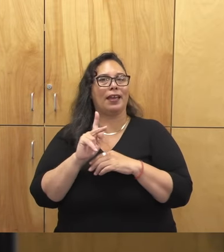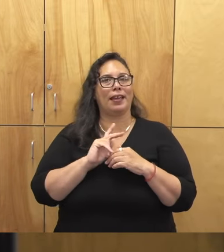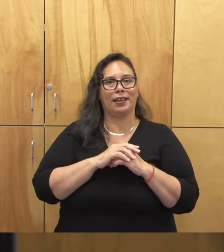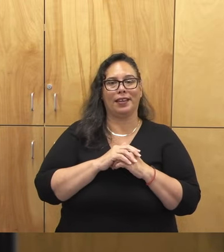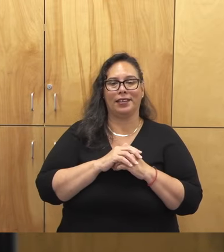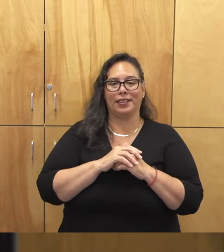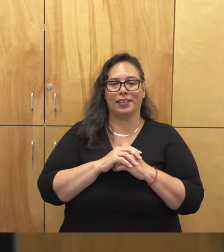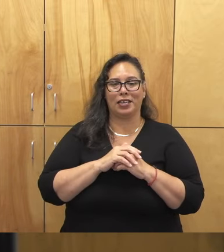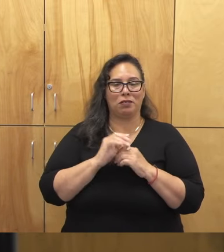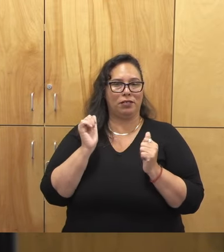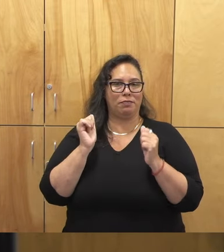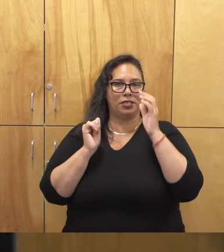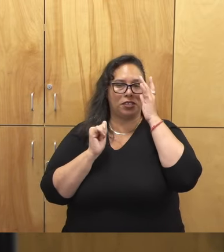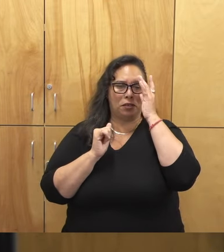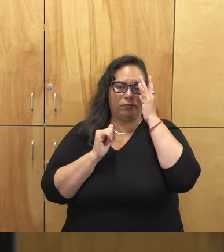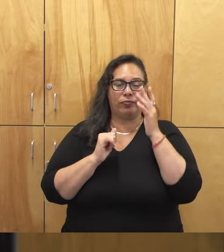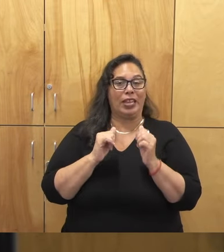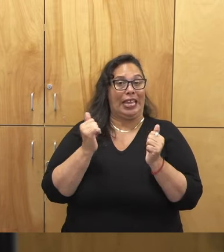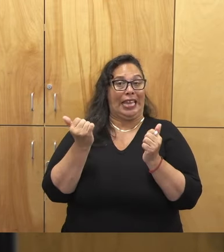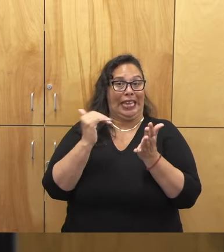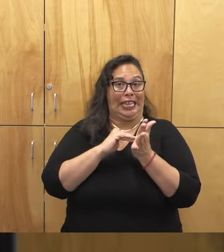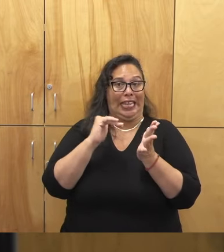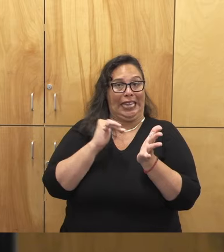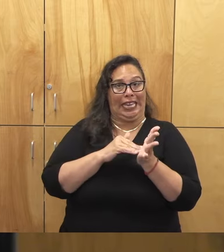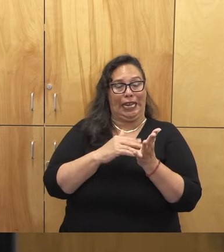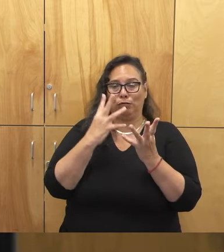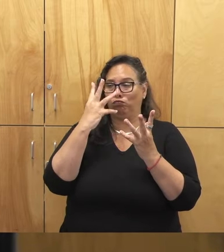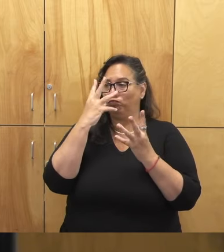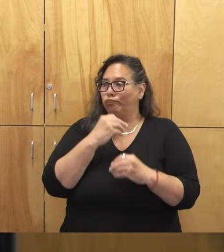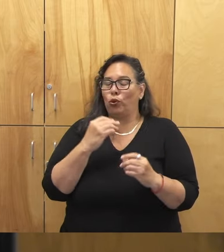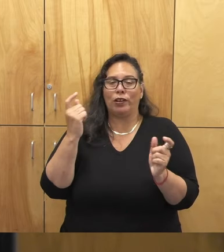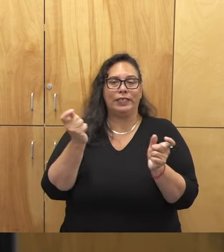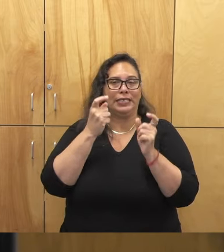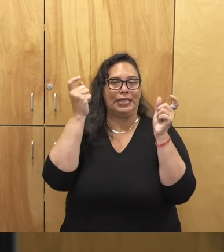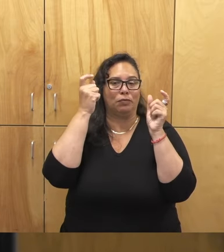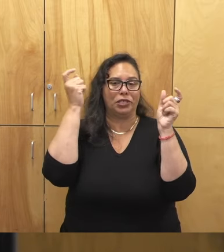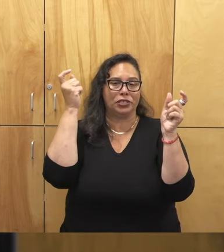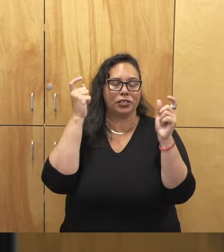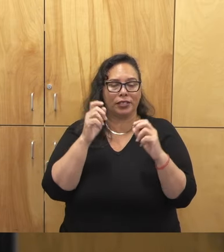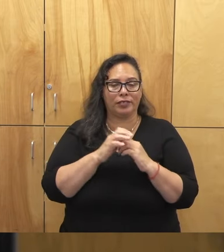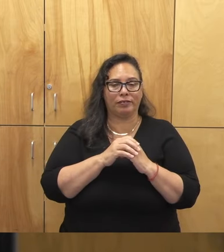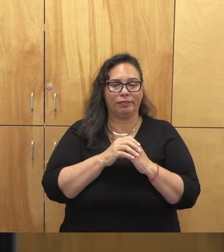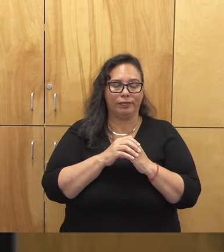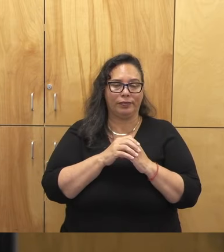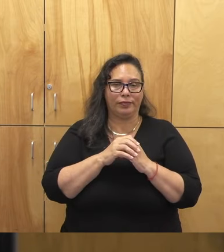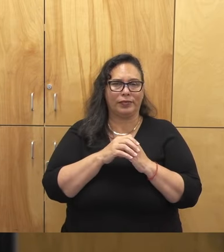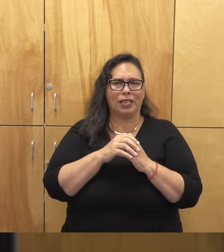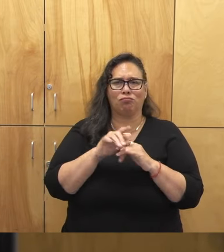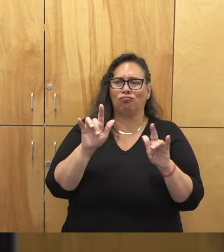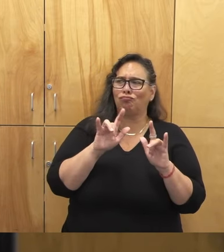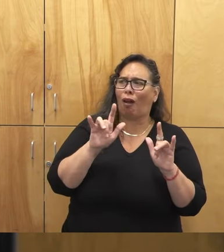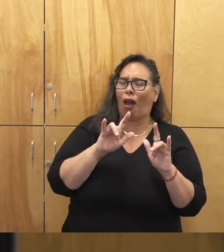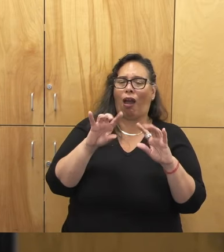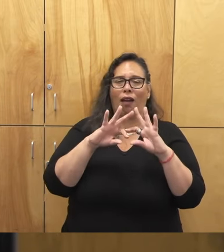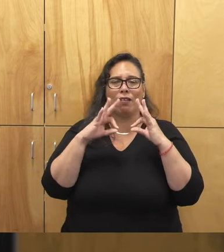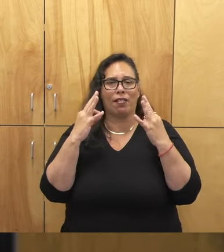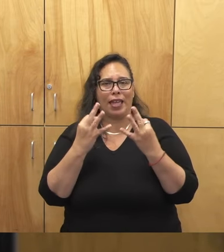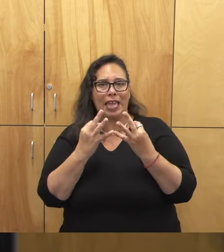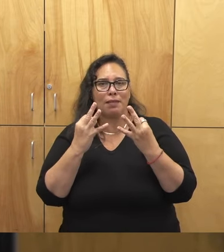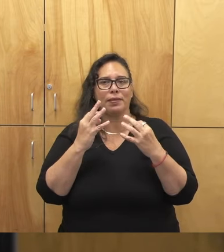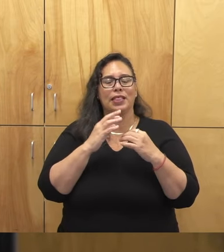But all things considered, it was, once again, a beautiful celebration of love, of family,